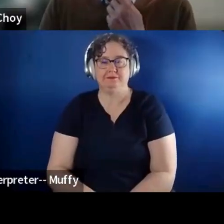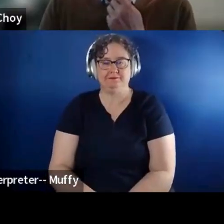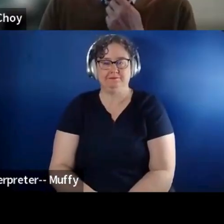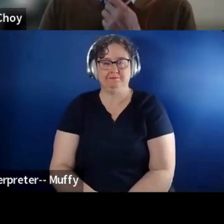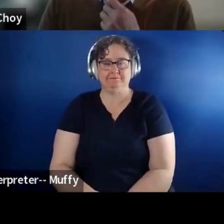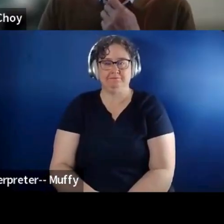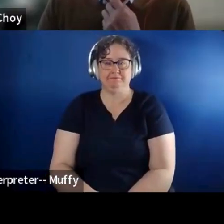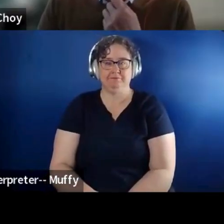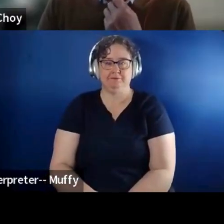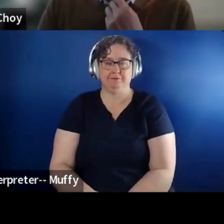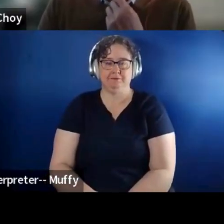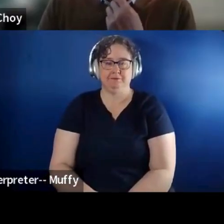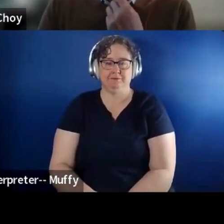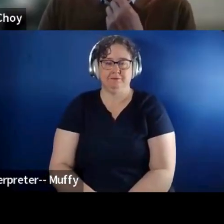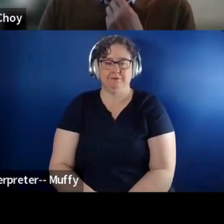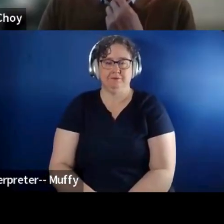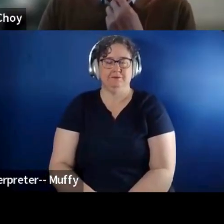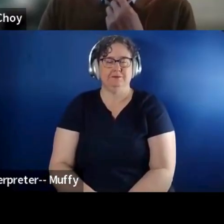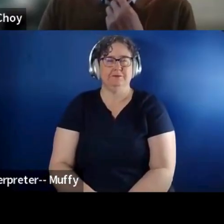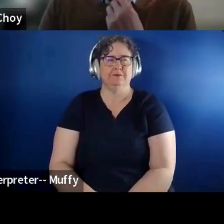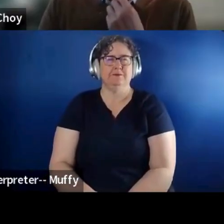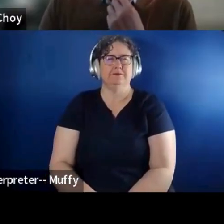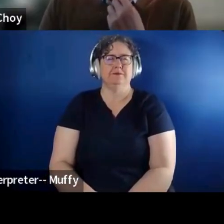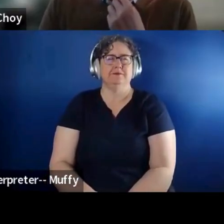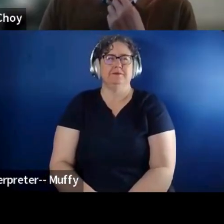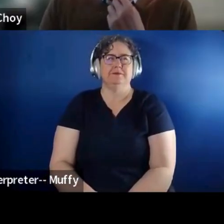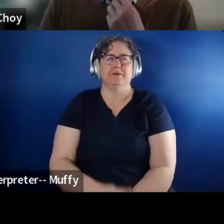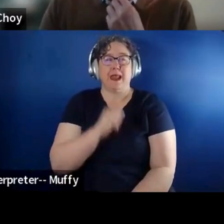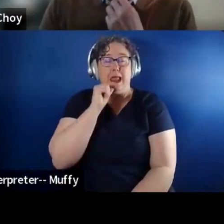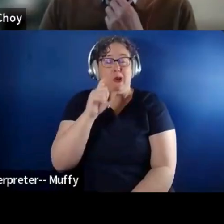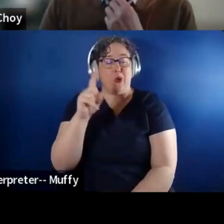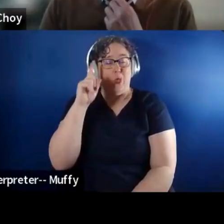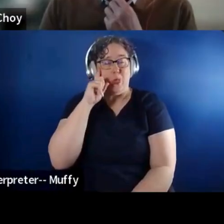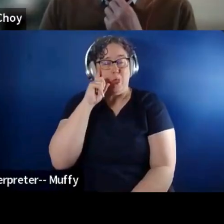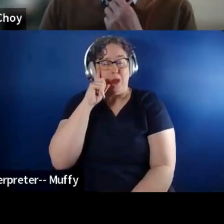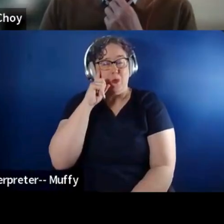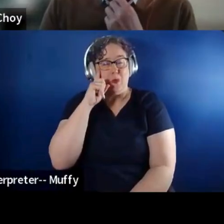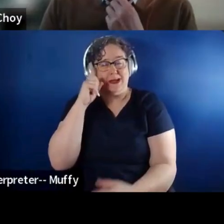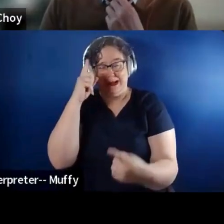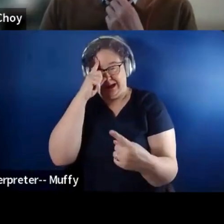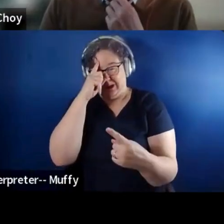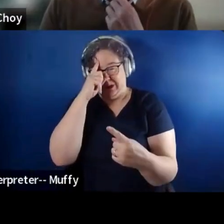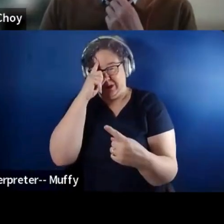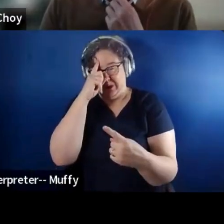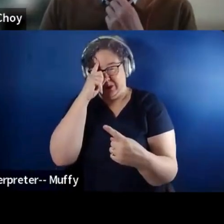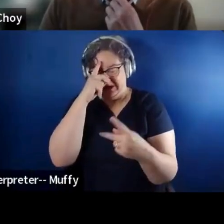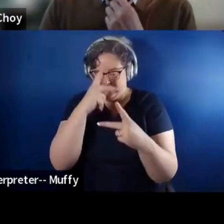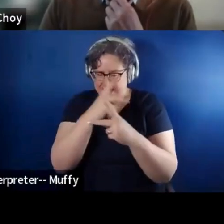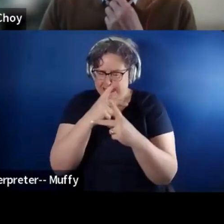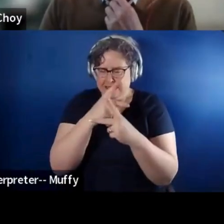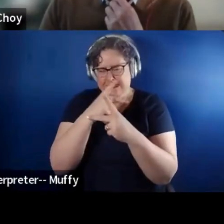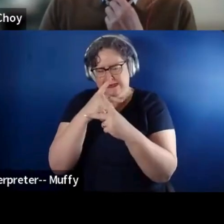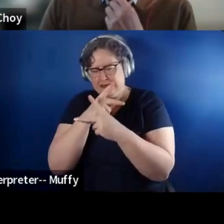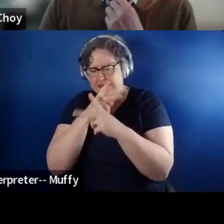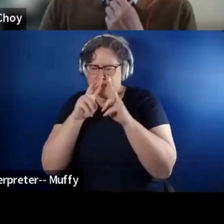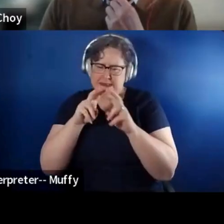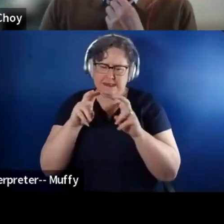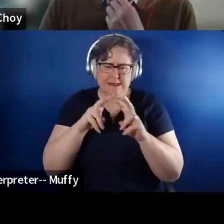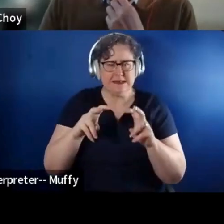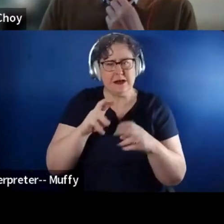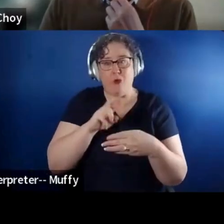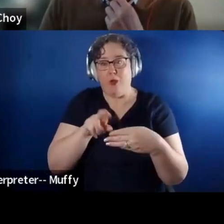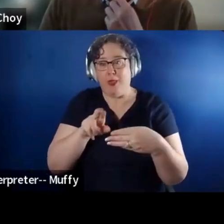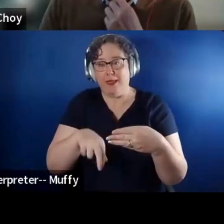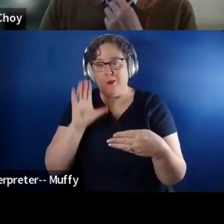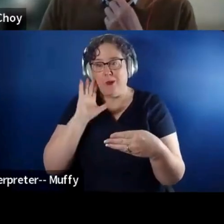we need to think too long and hard as to what the outcome is